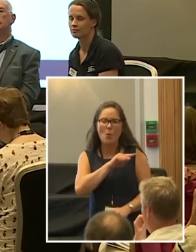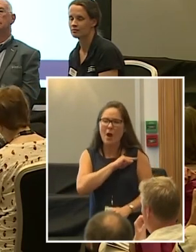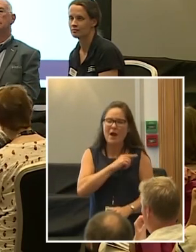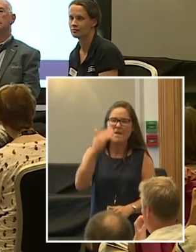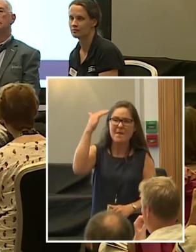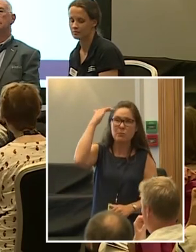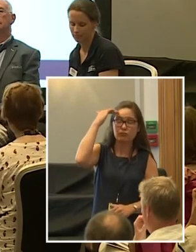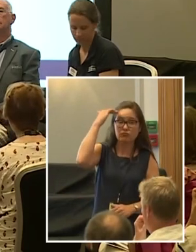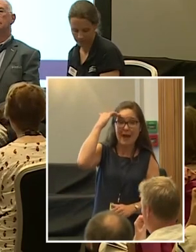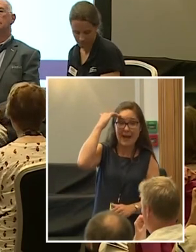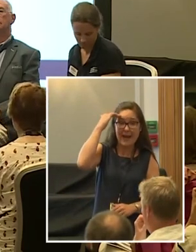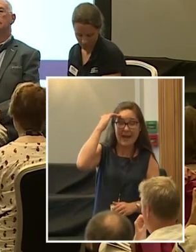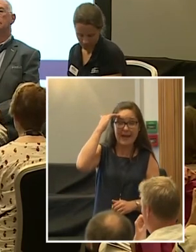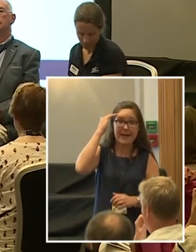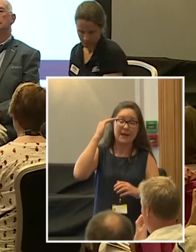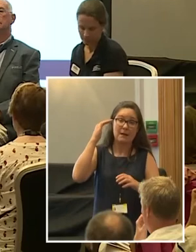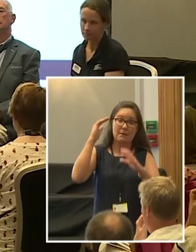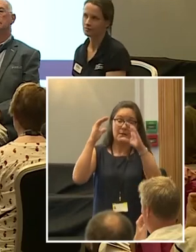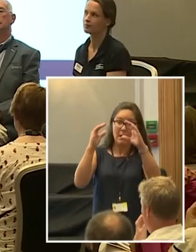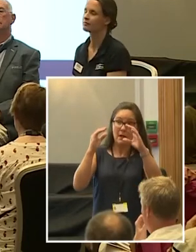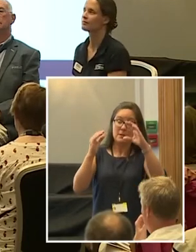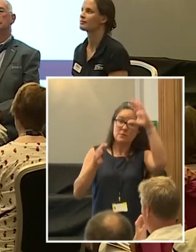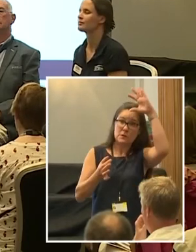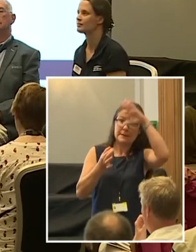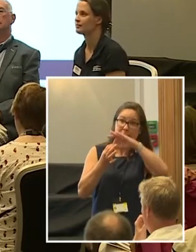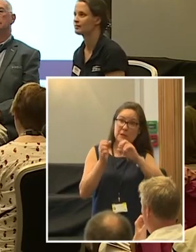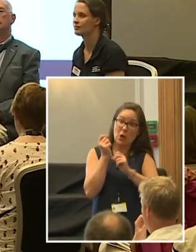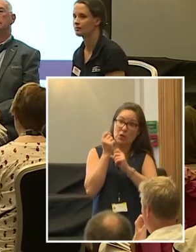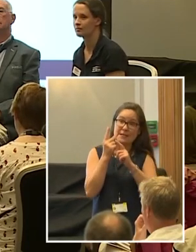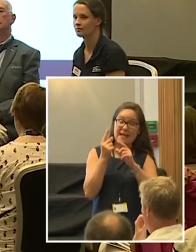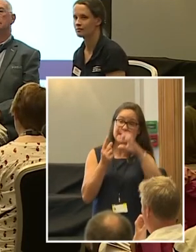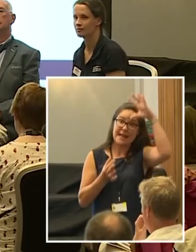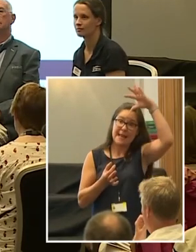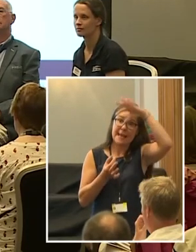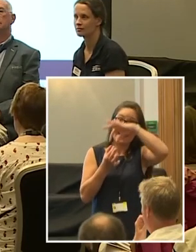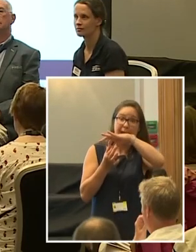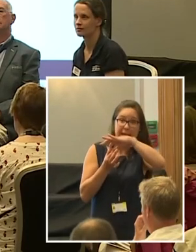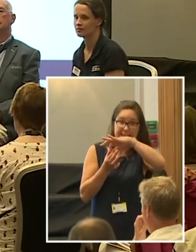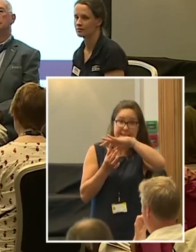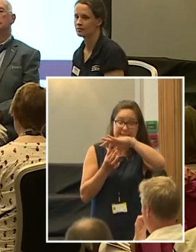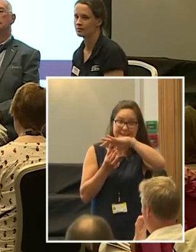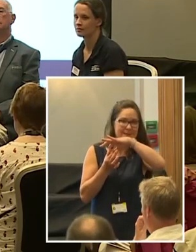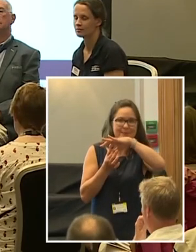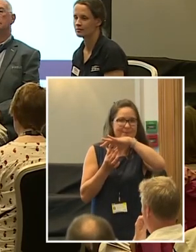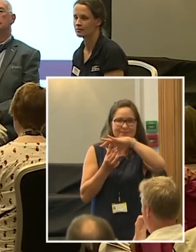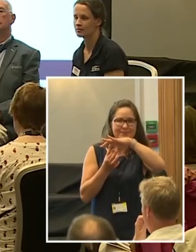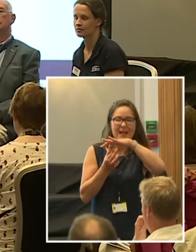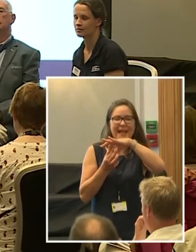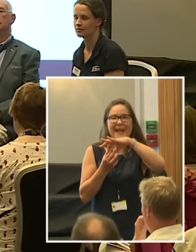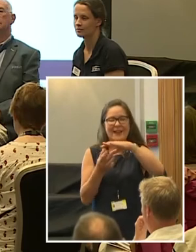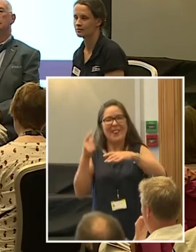that normally sees when all the pathways are working is still trying to work, but it doesn't have